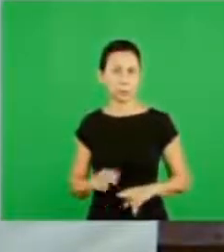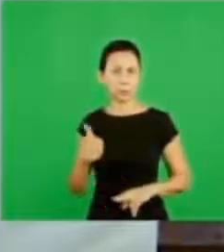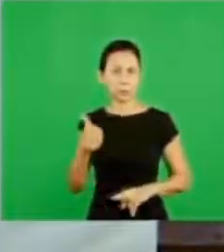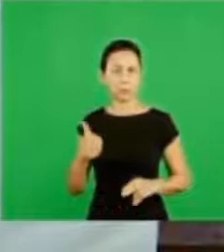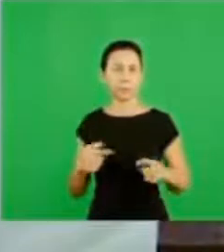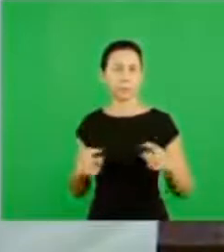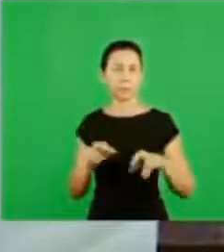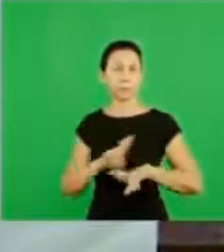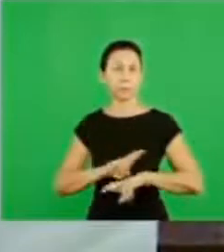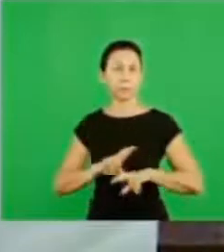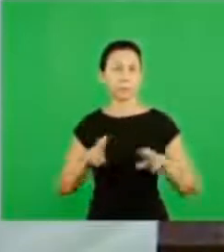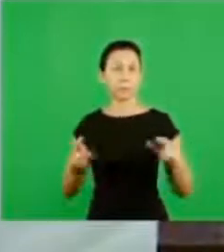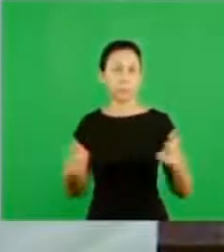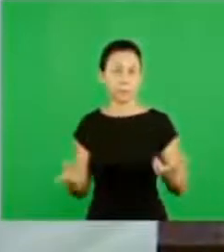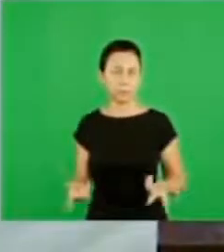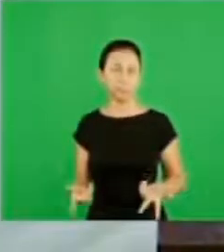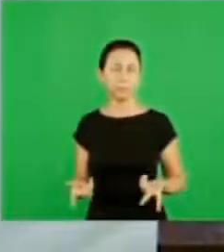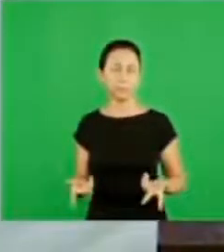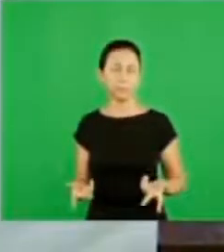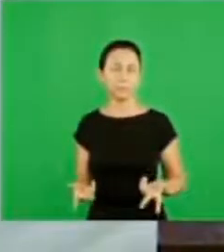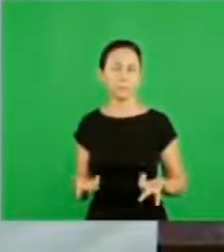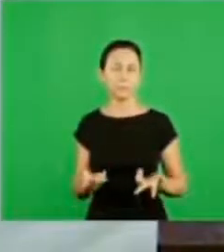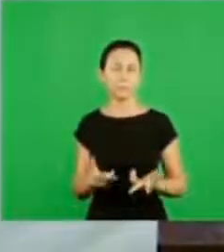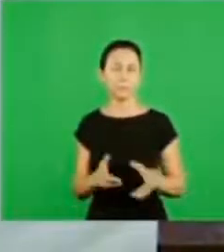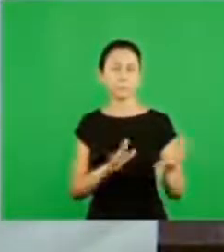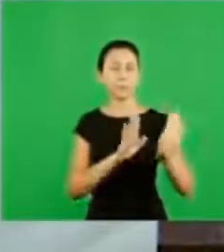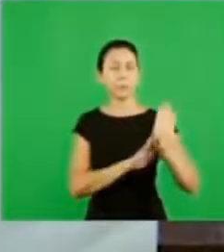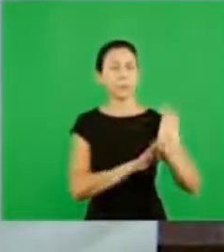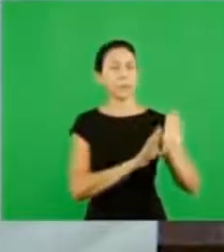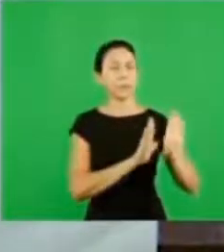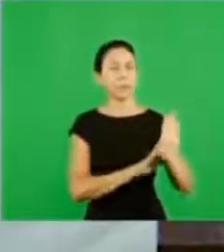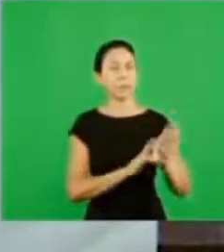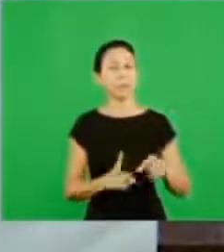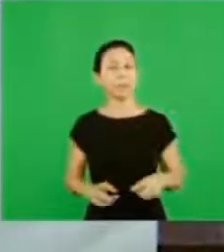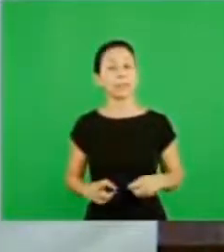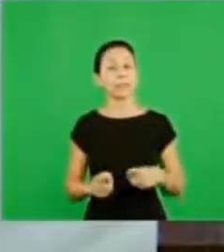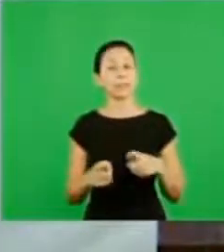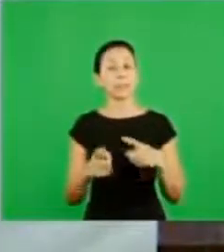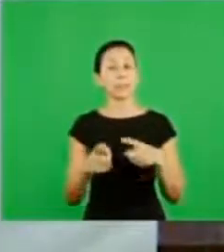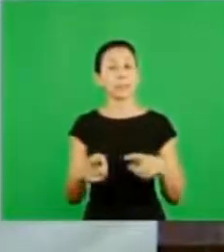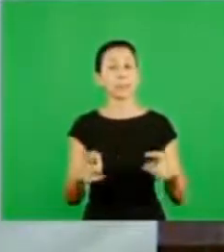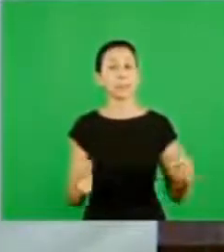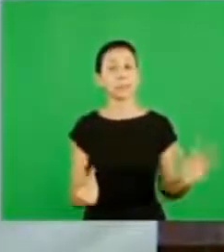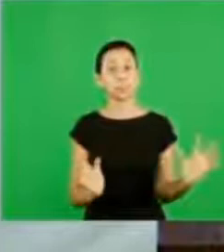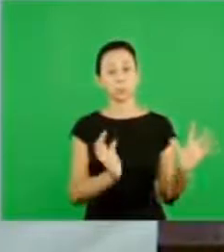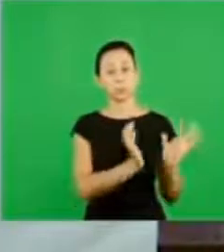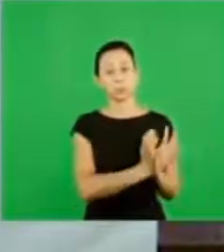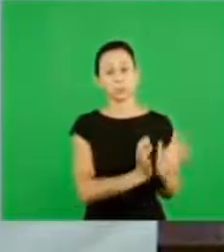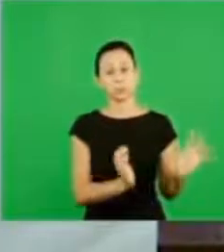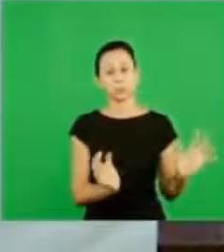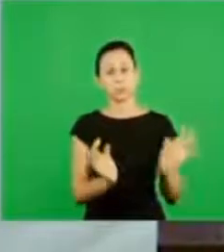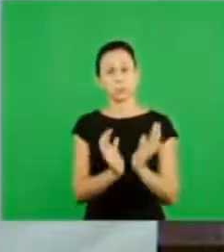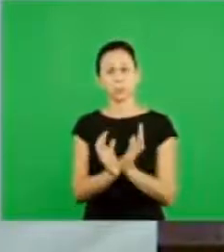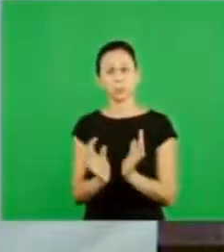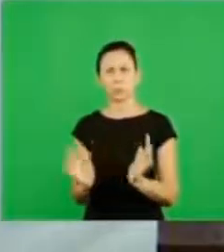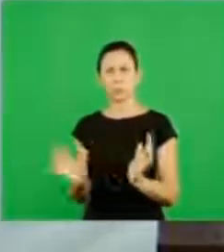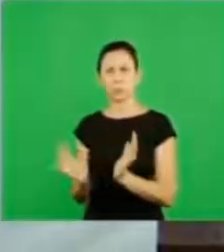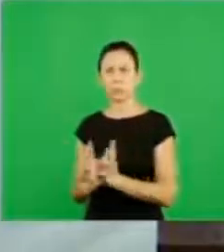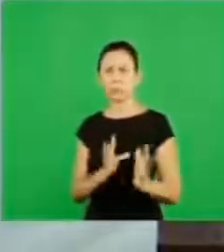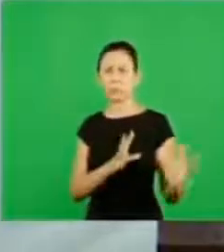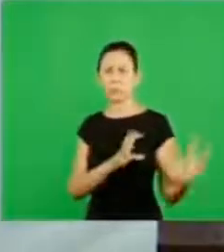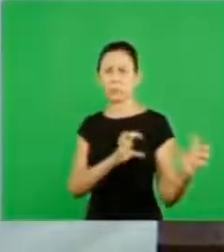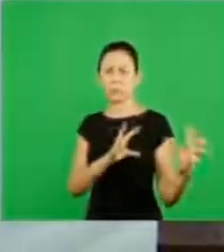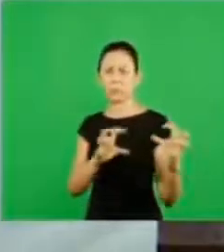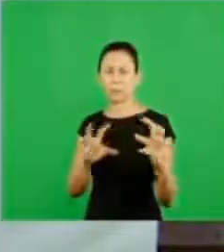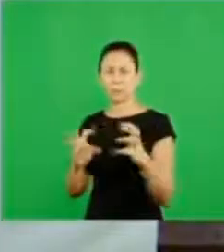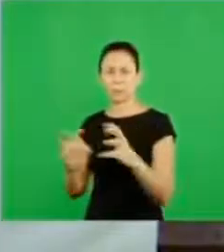it wasn't a motive, it wasn't of the First World War. It was an ideological war where